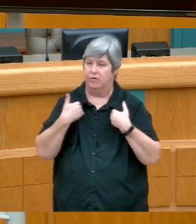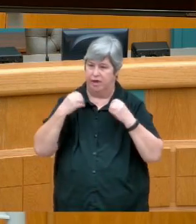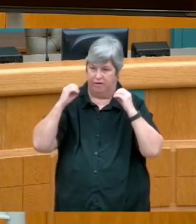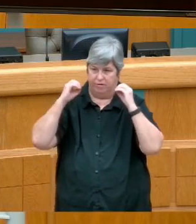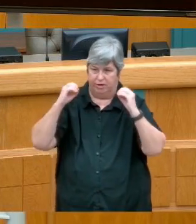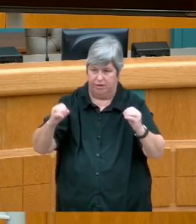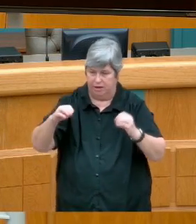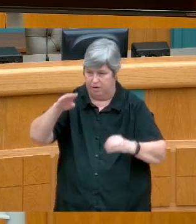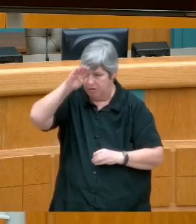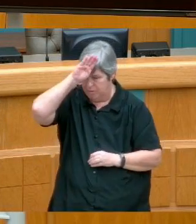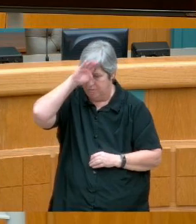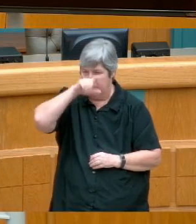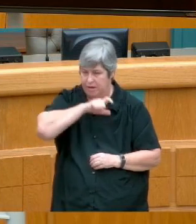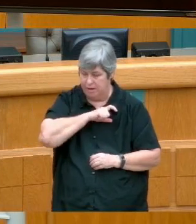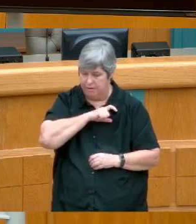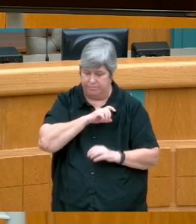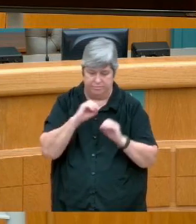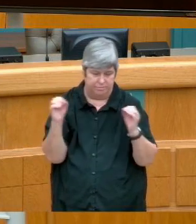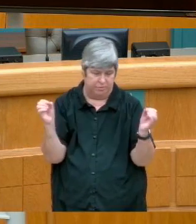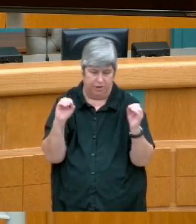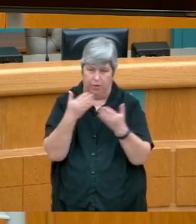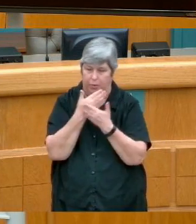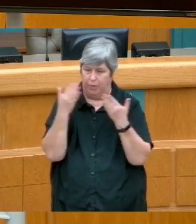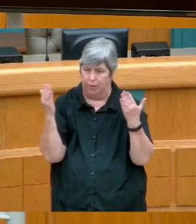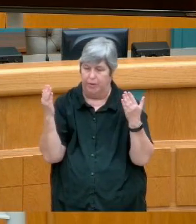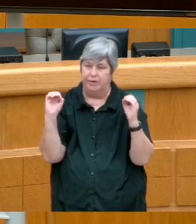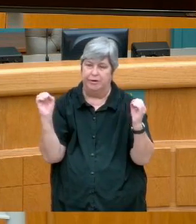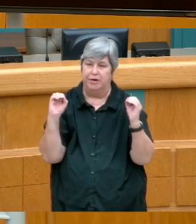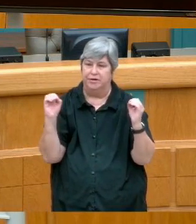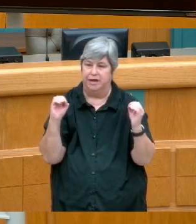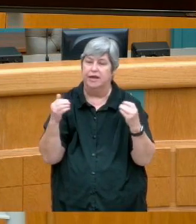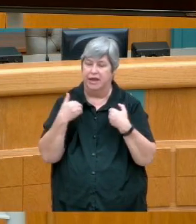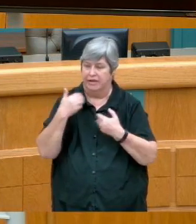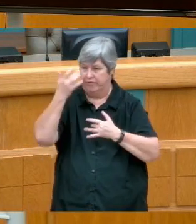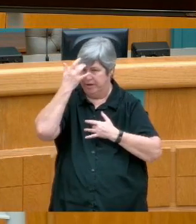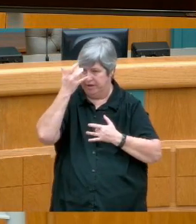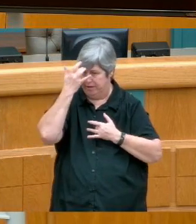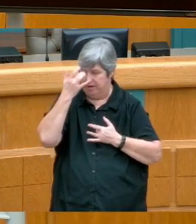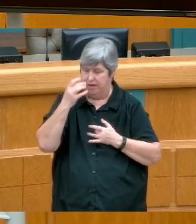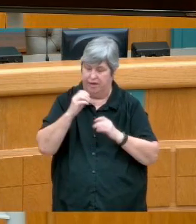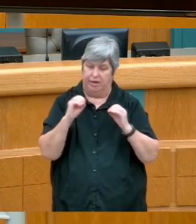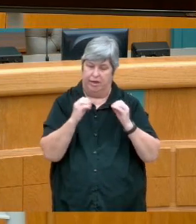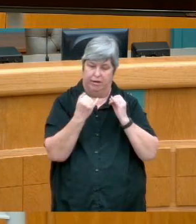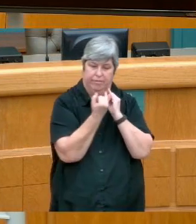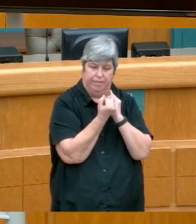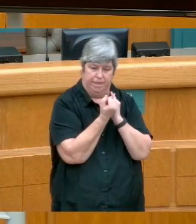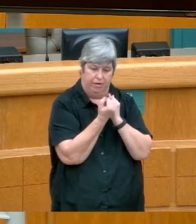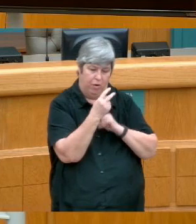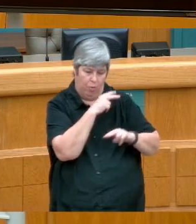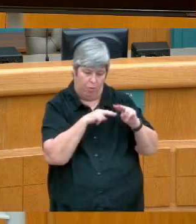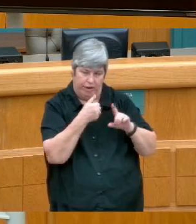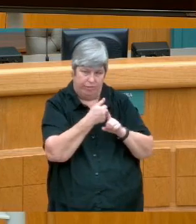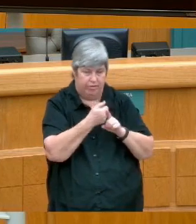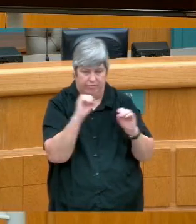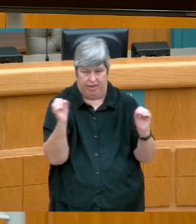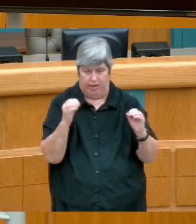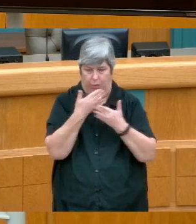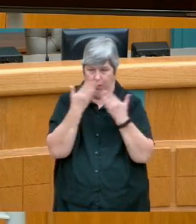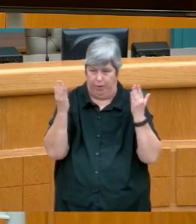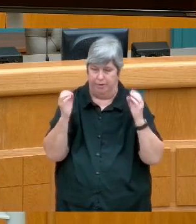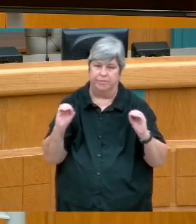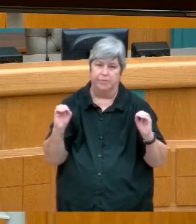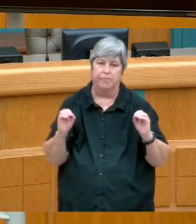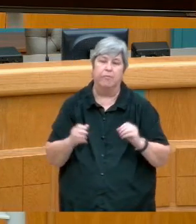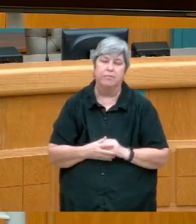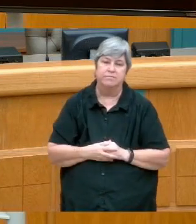first responders, no police officers, no firefighters in any type of self-monitoring or quarantine situation.